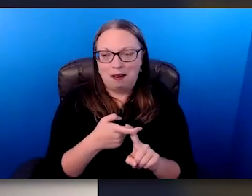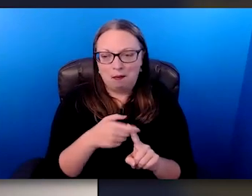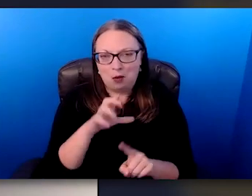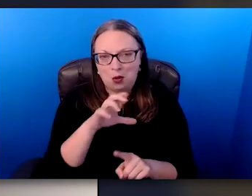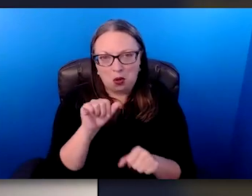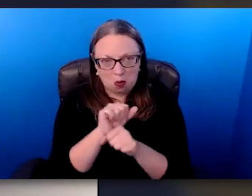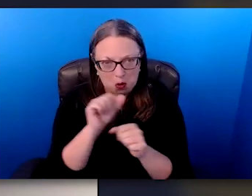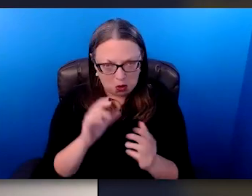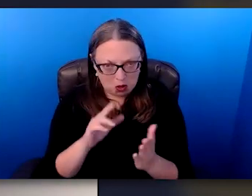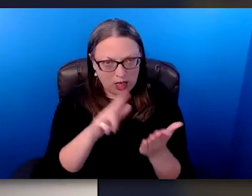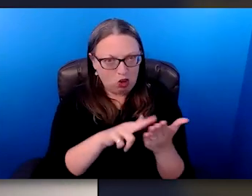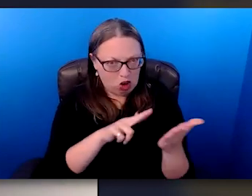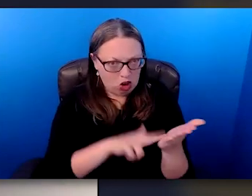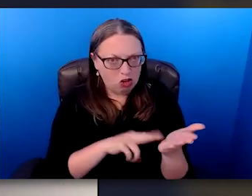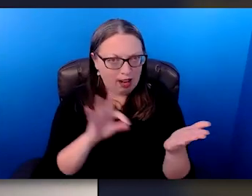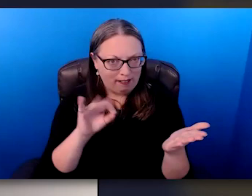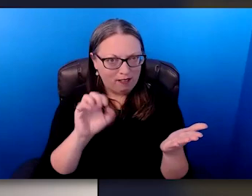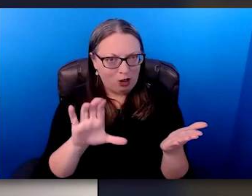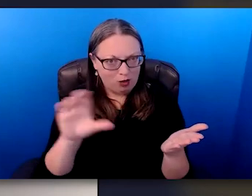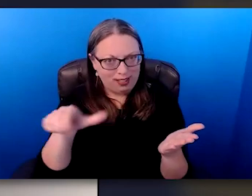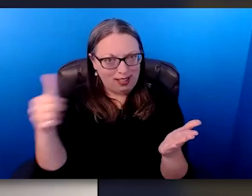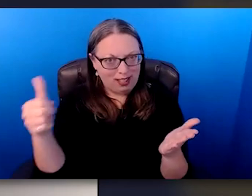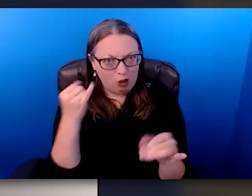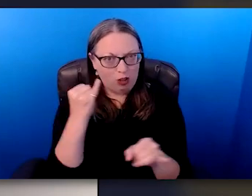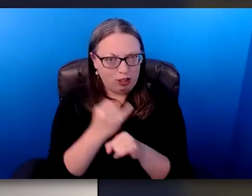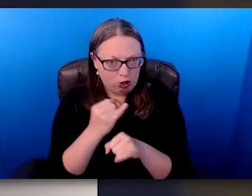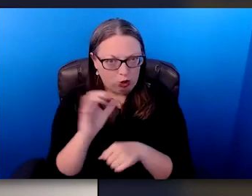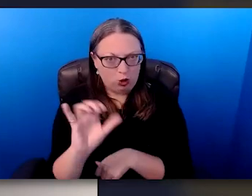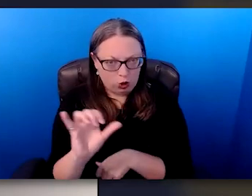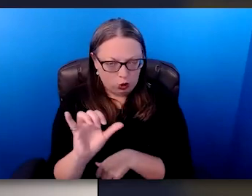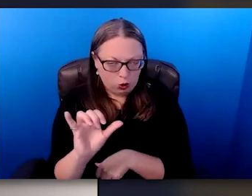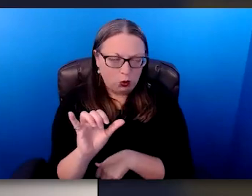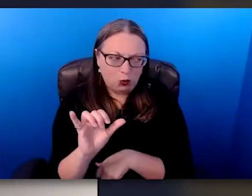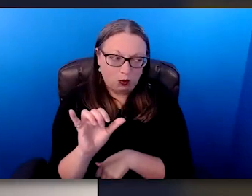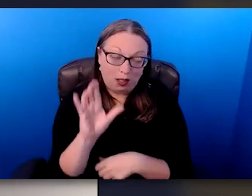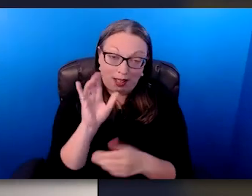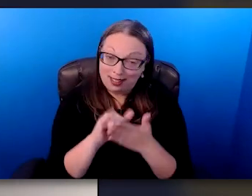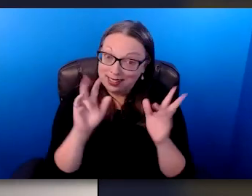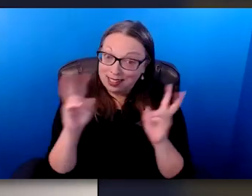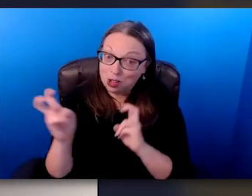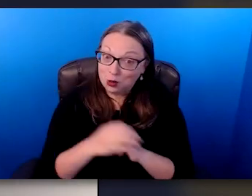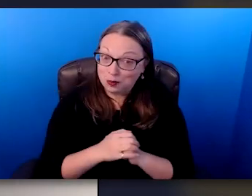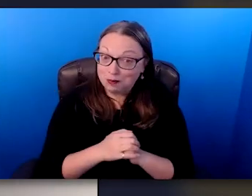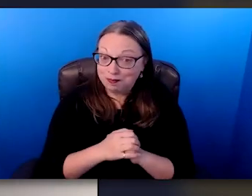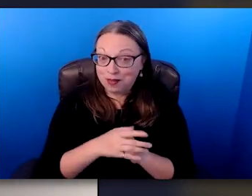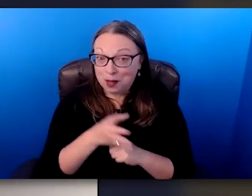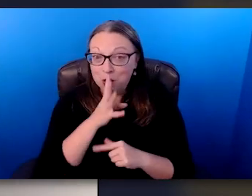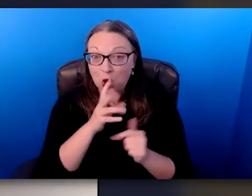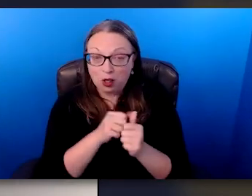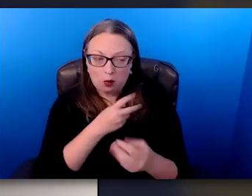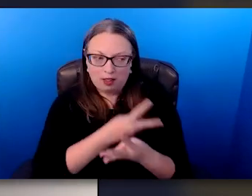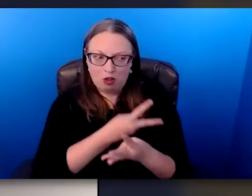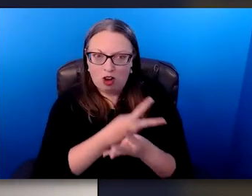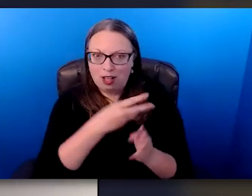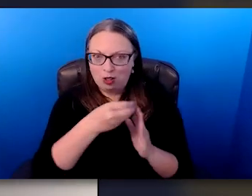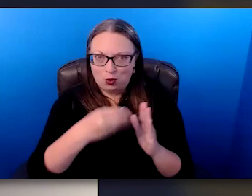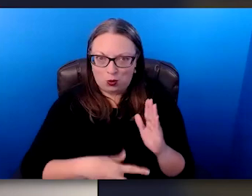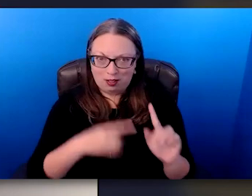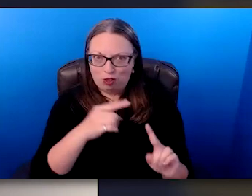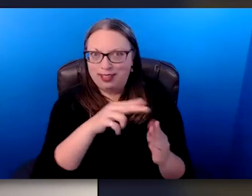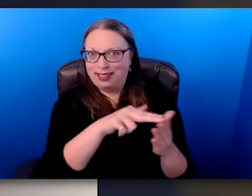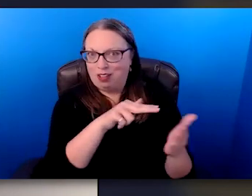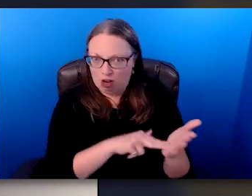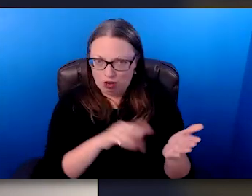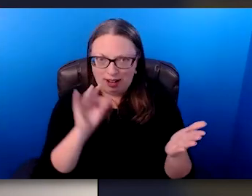institutions also. And, it is an issue. I was speaking with a grad student of mine who's a contract faculty at a college, and